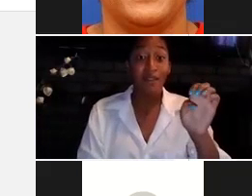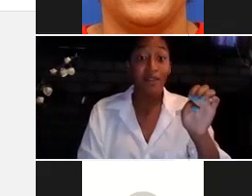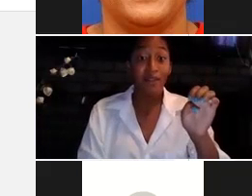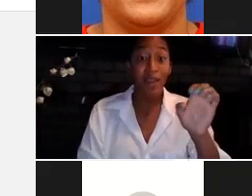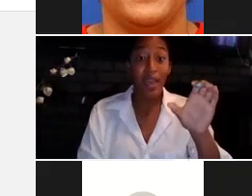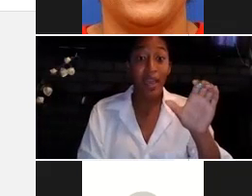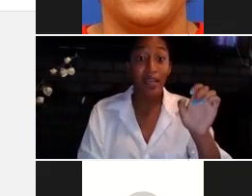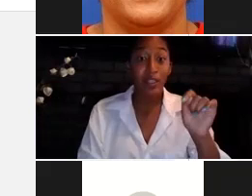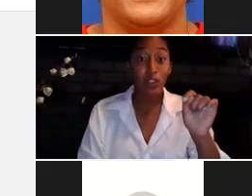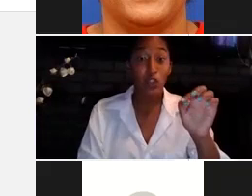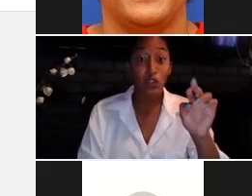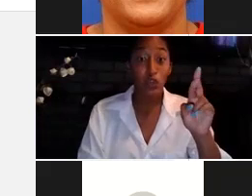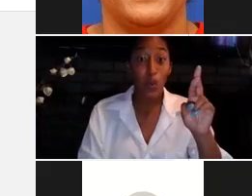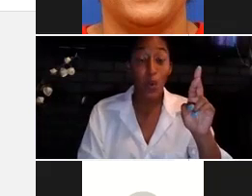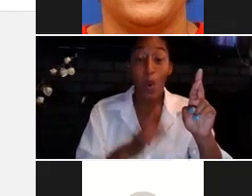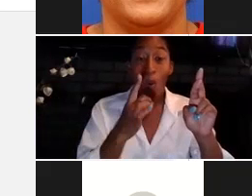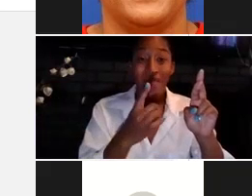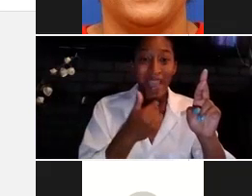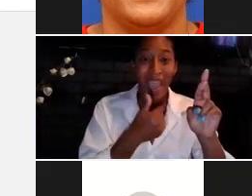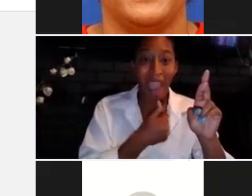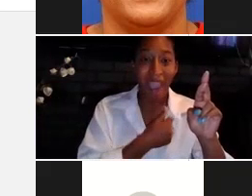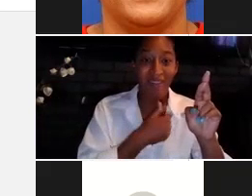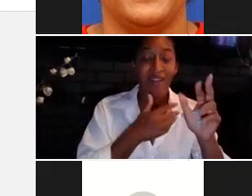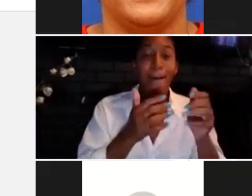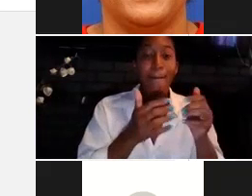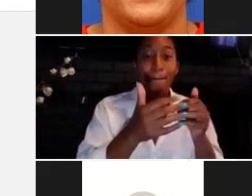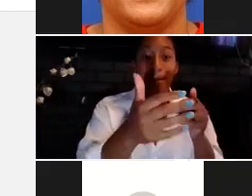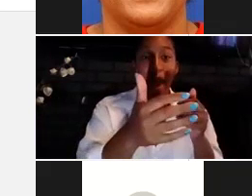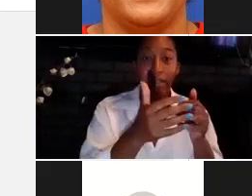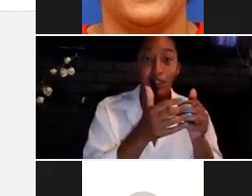direction, size and direction.